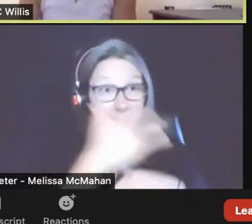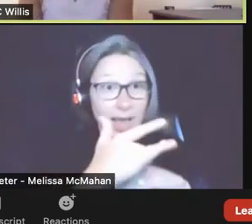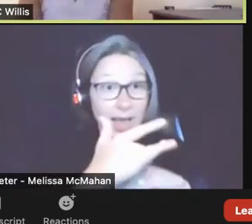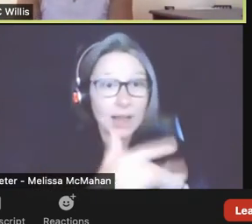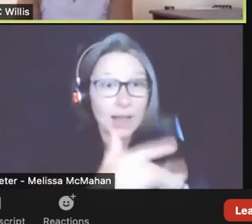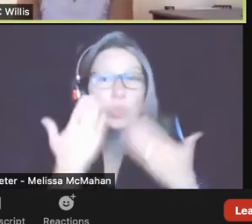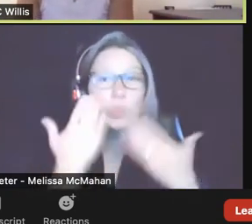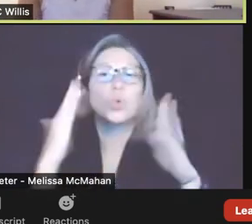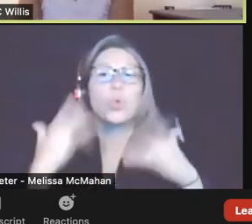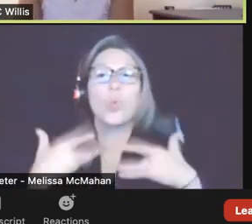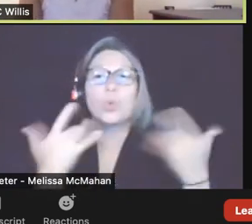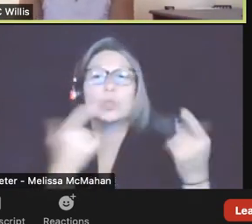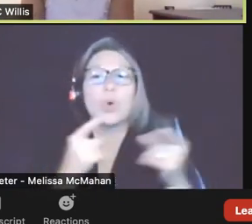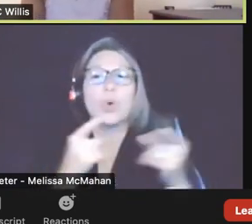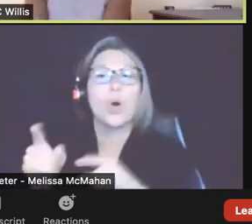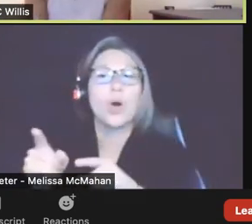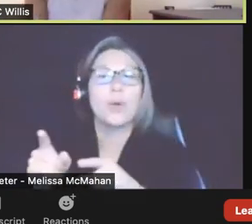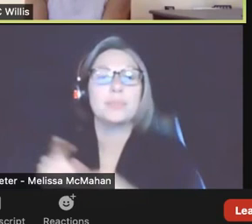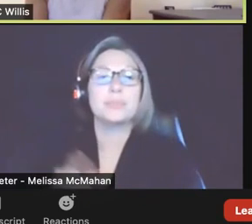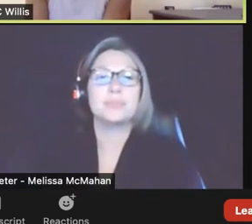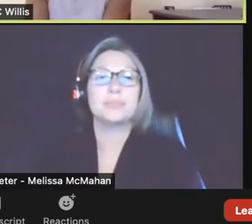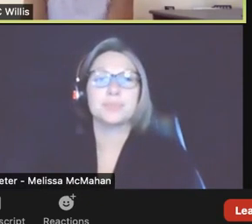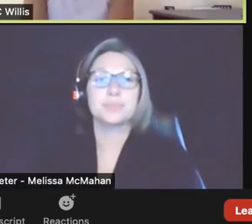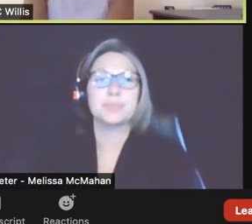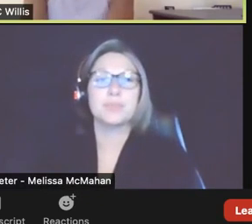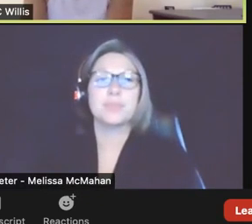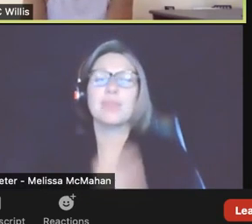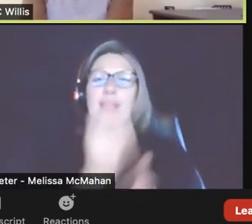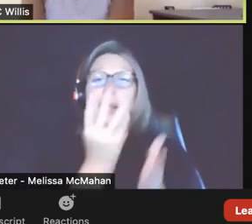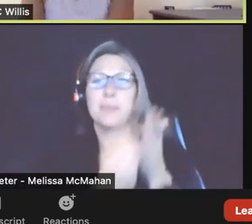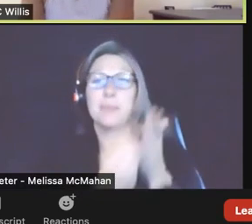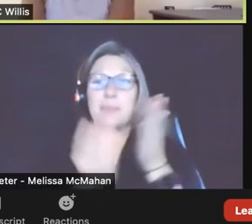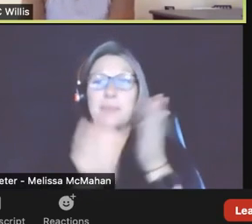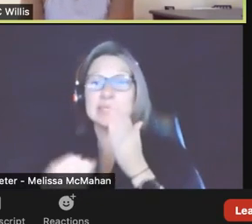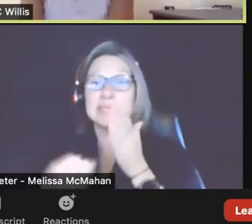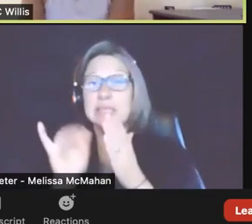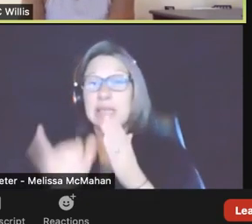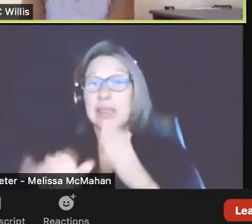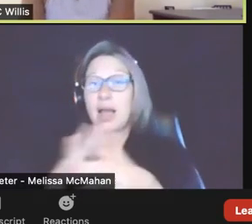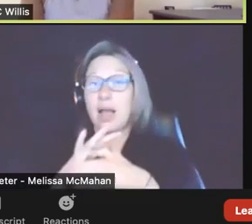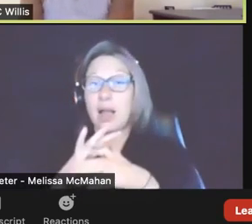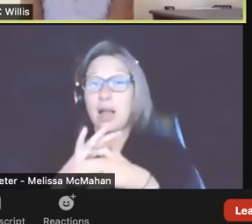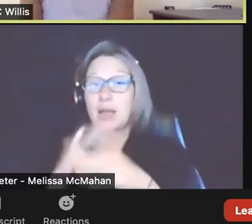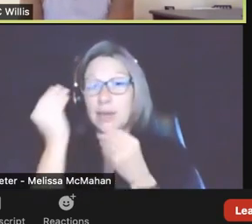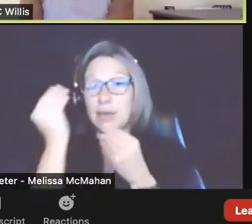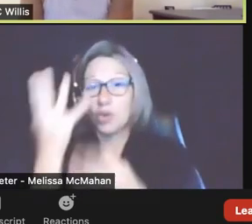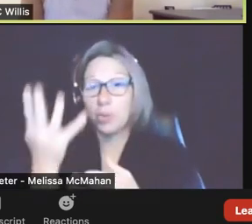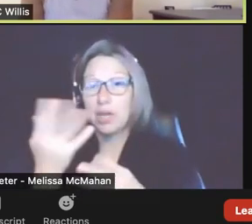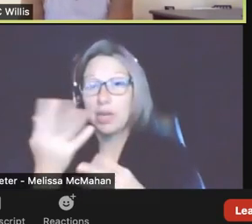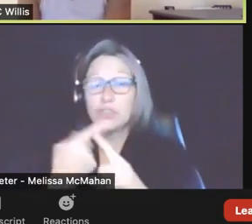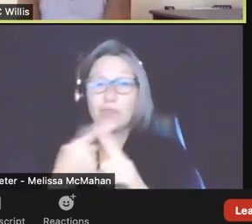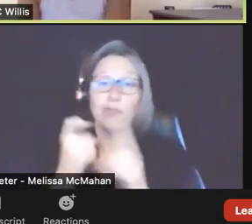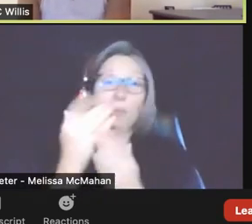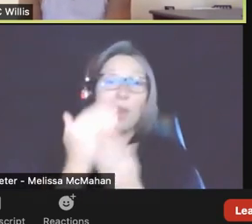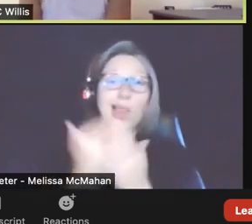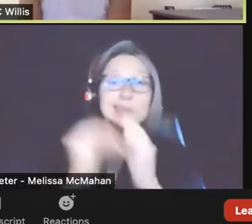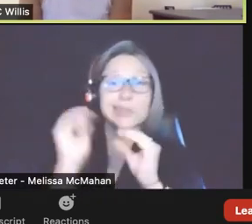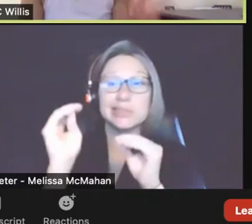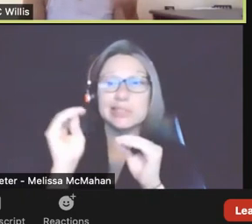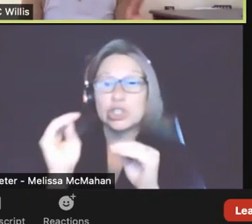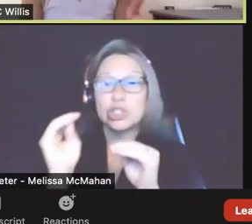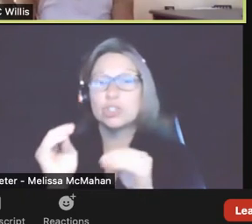going on. And missing content information from a lesson that's being taught. If they're getting fragmented